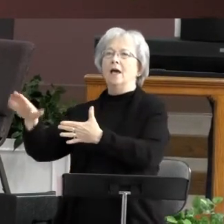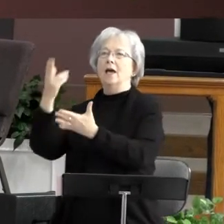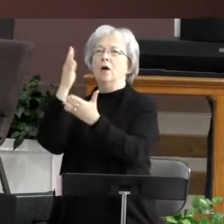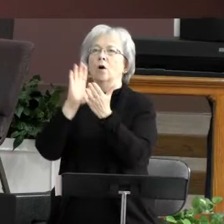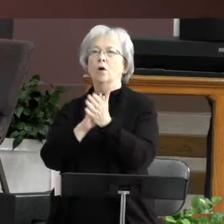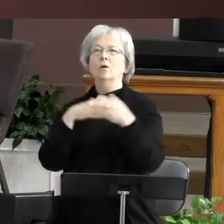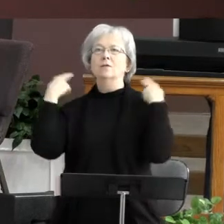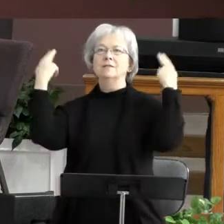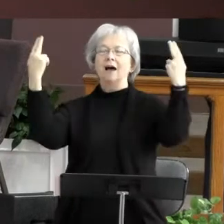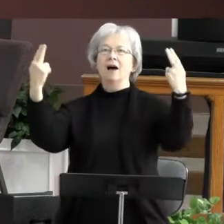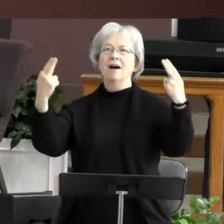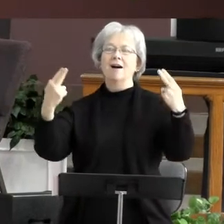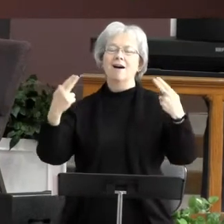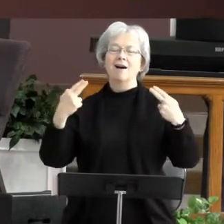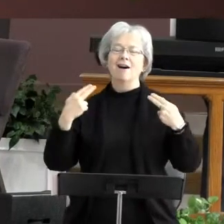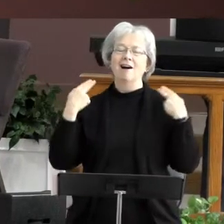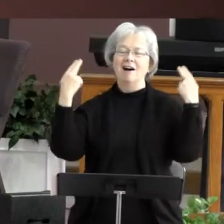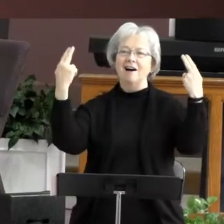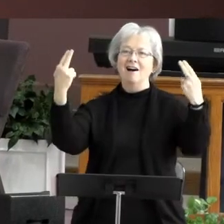away.